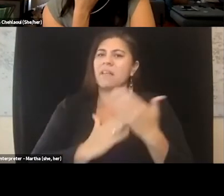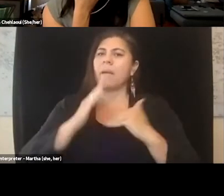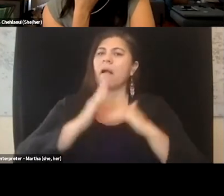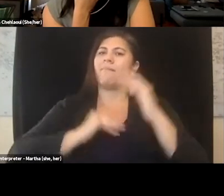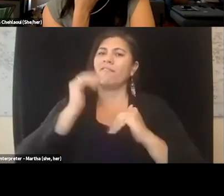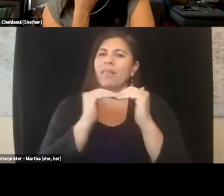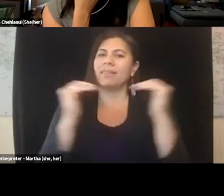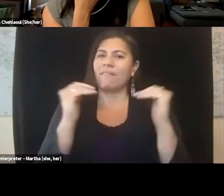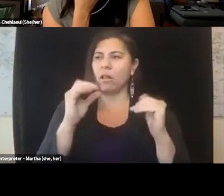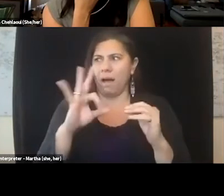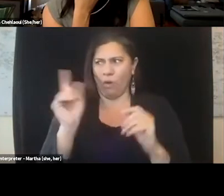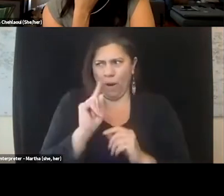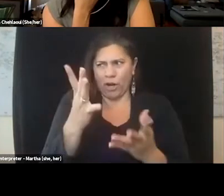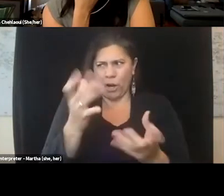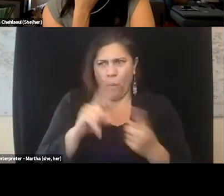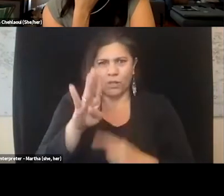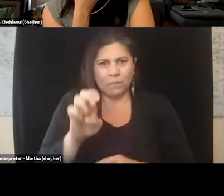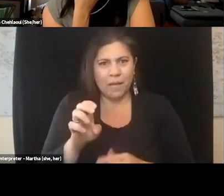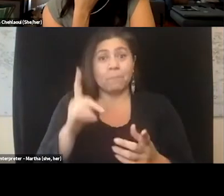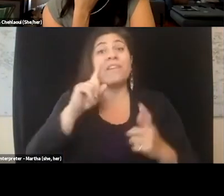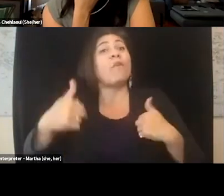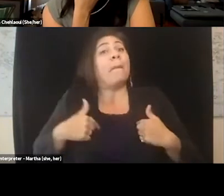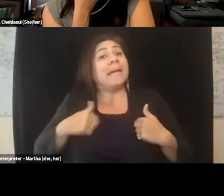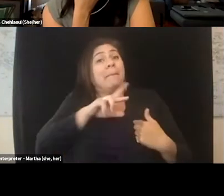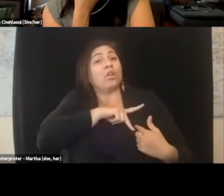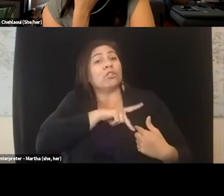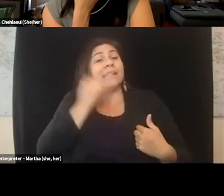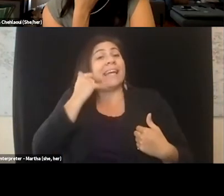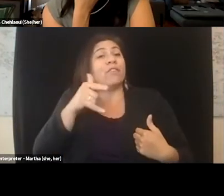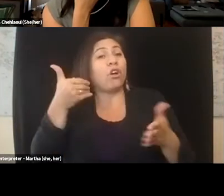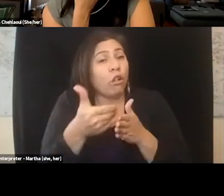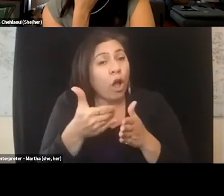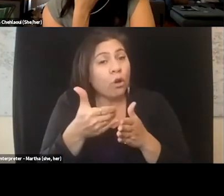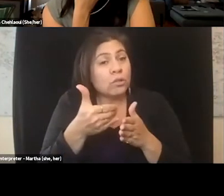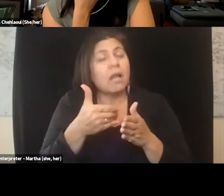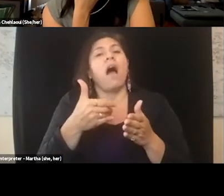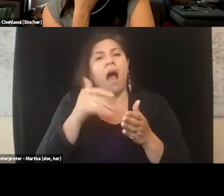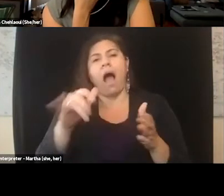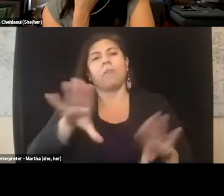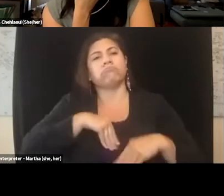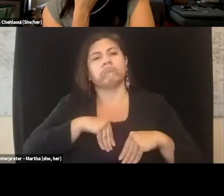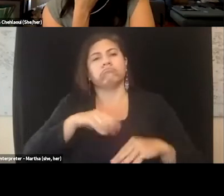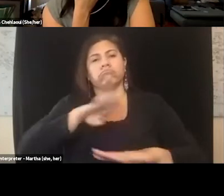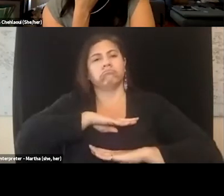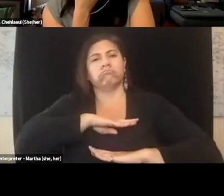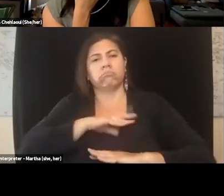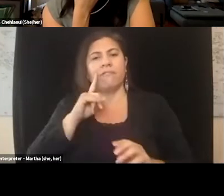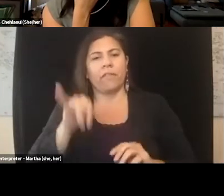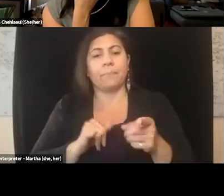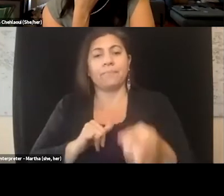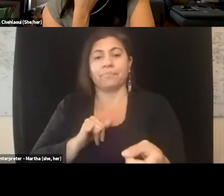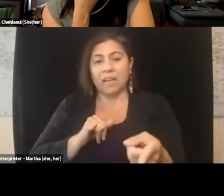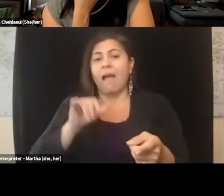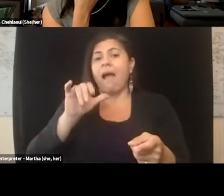be. But for me, as long as you're in the ballpark, I'm okay with that. I think what everybody's saying is wonderful, and I love